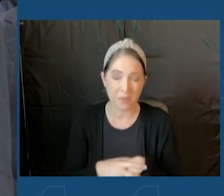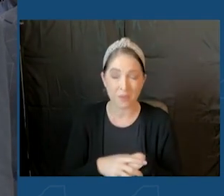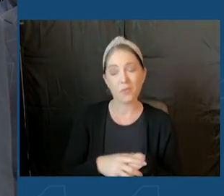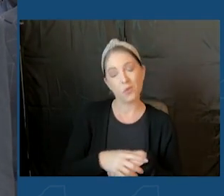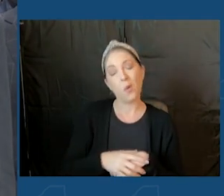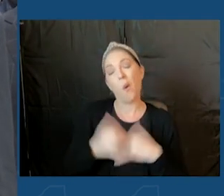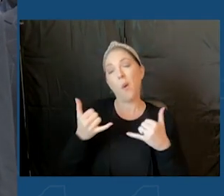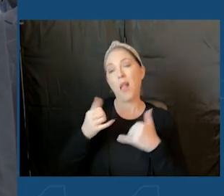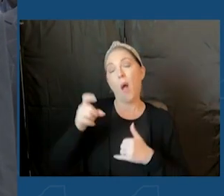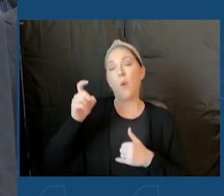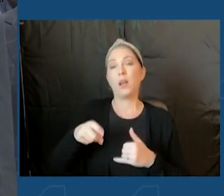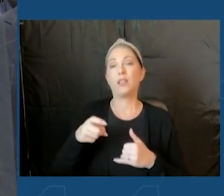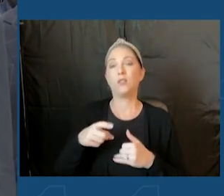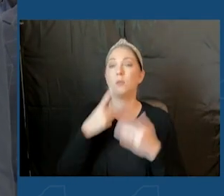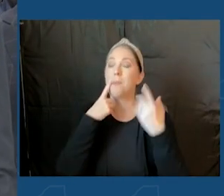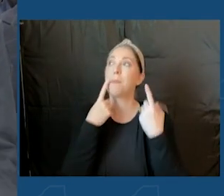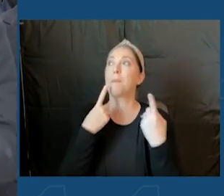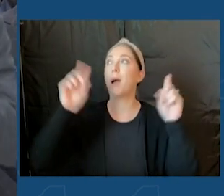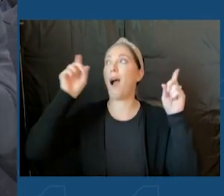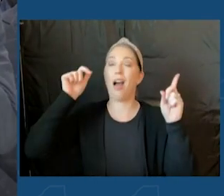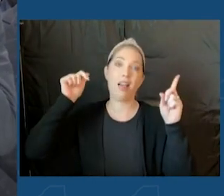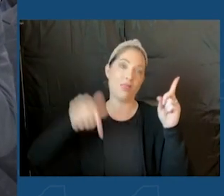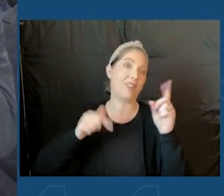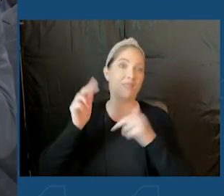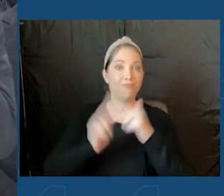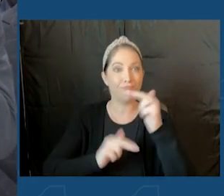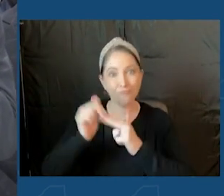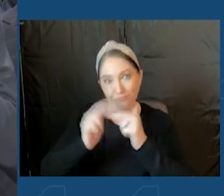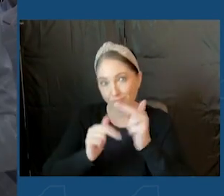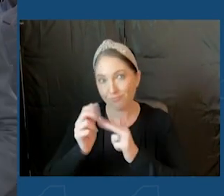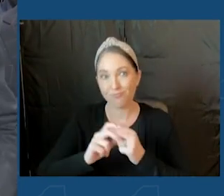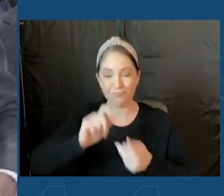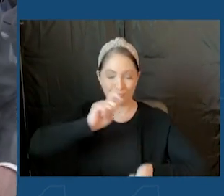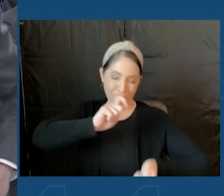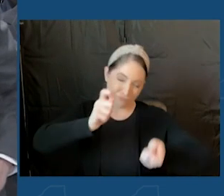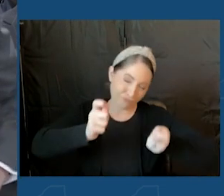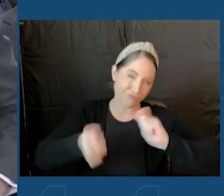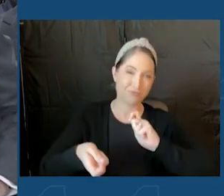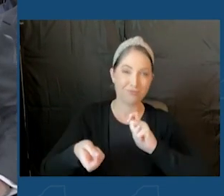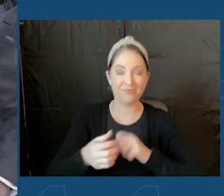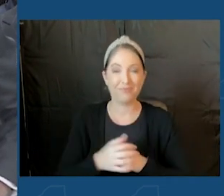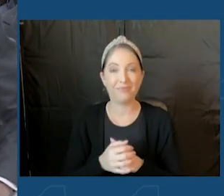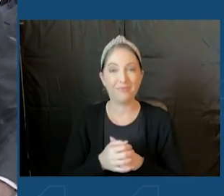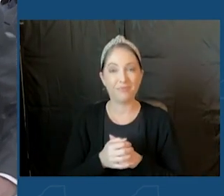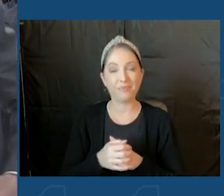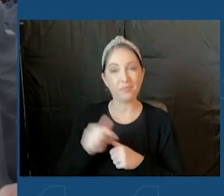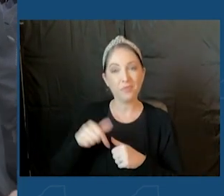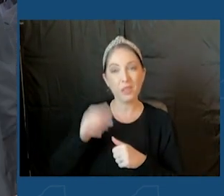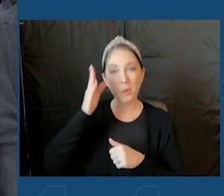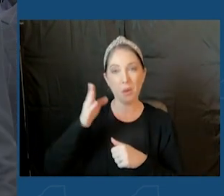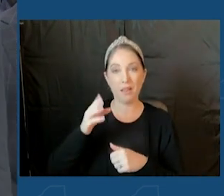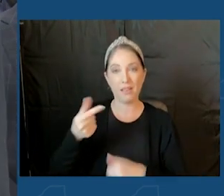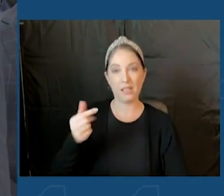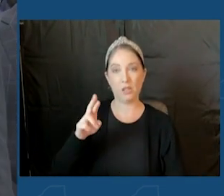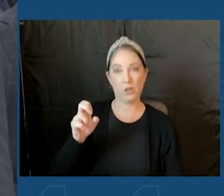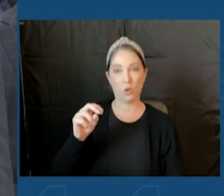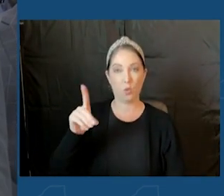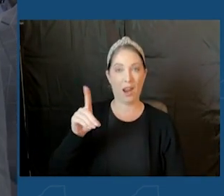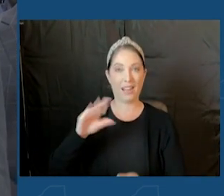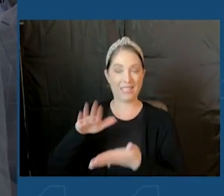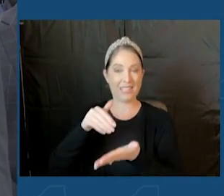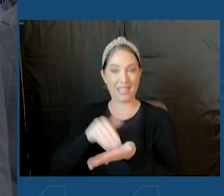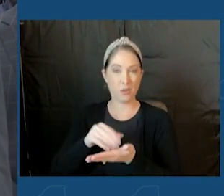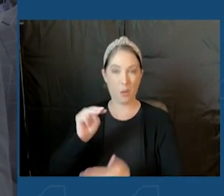finally accomplish this extraordinary transformation. What'll now be the Grand Central Madison